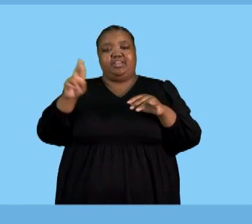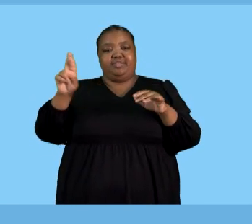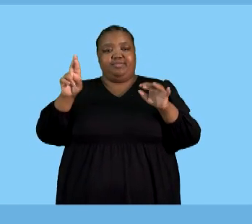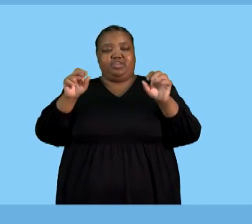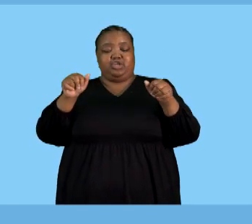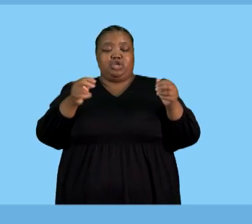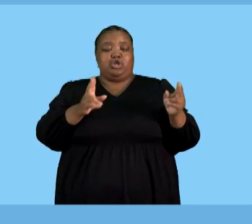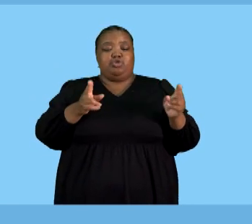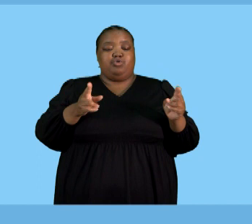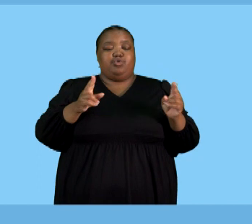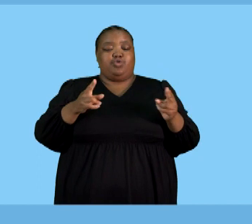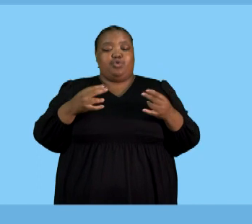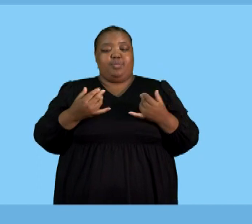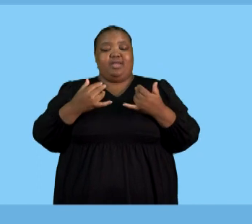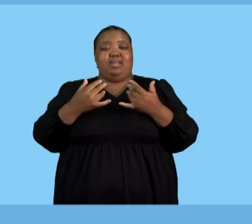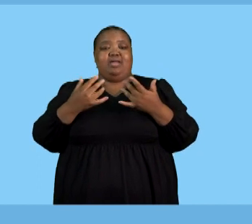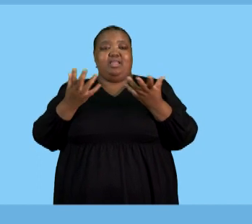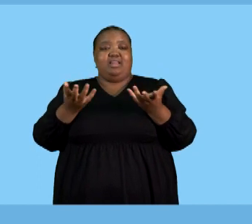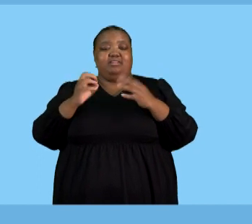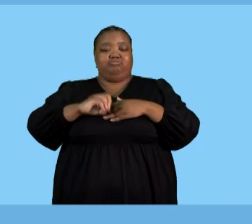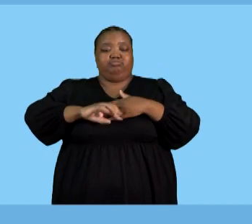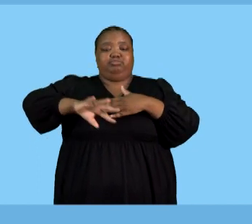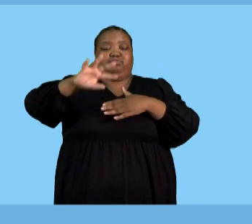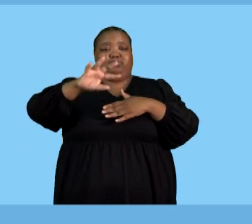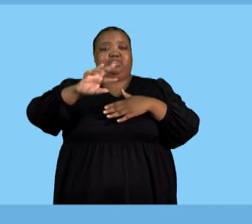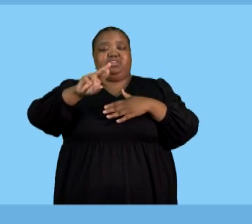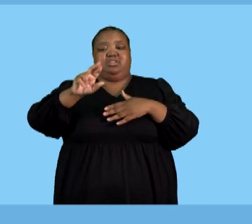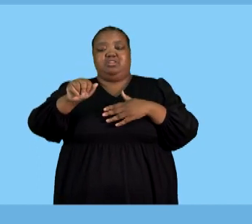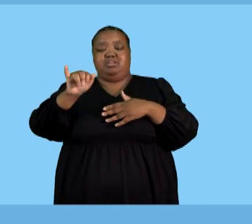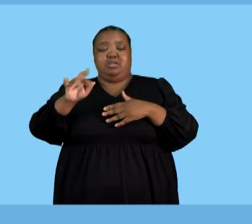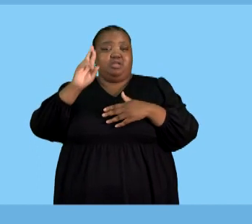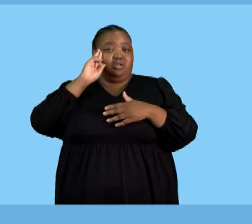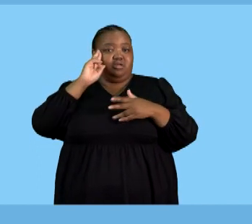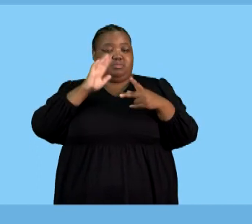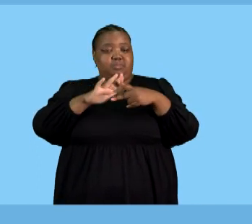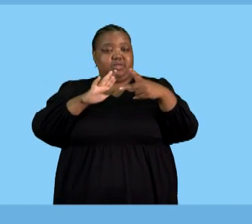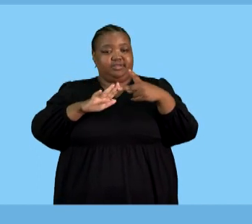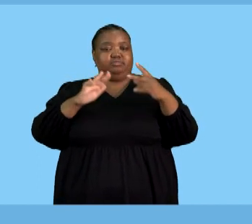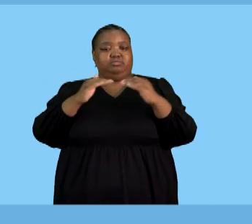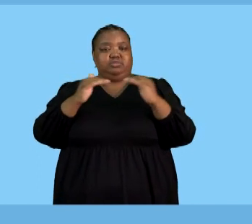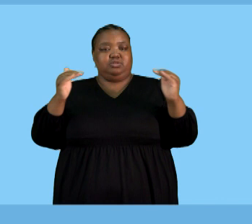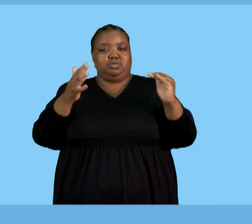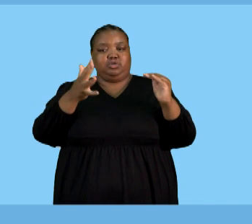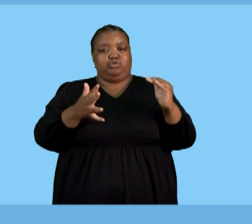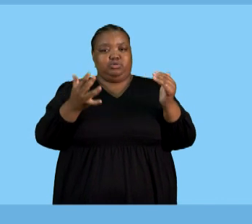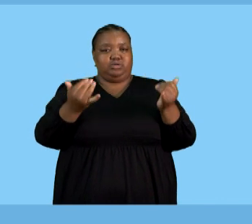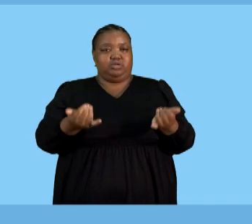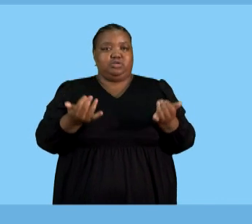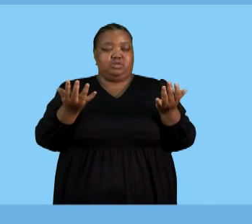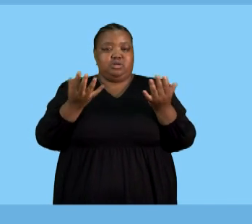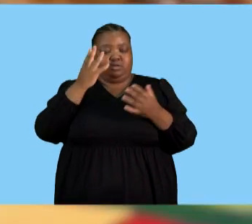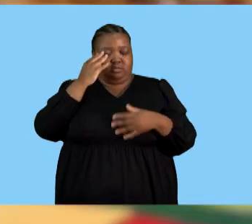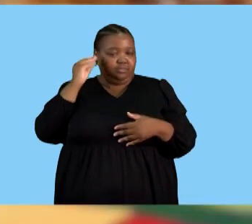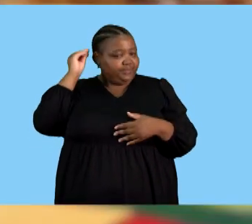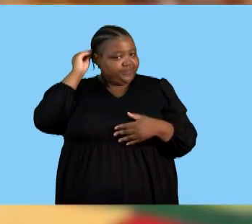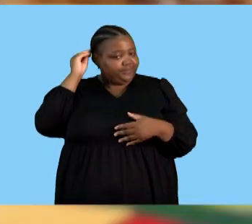angle between the normal and the reflected ray. Remember that those 2 angles, they are going to be equal.